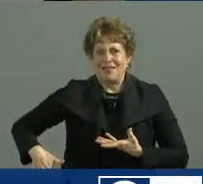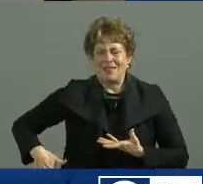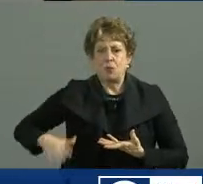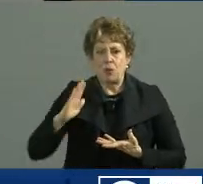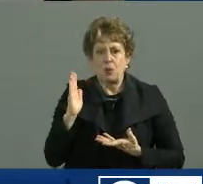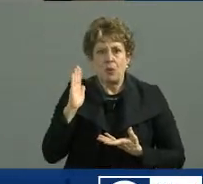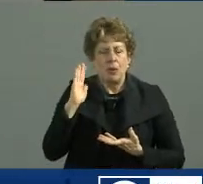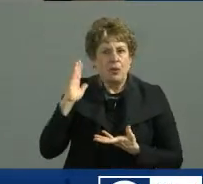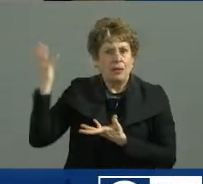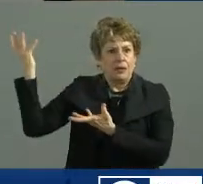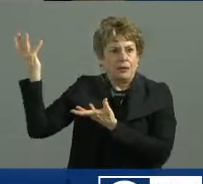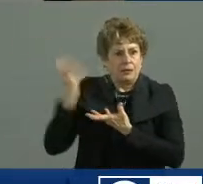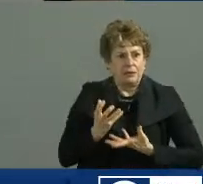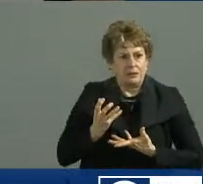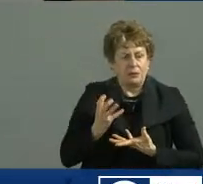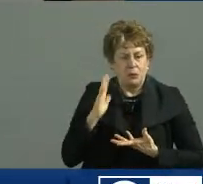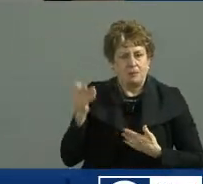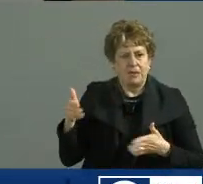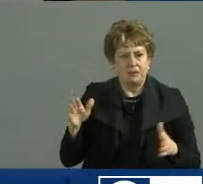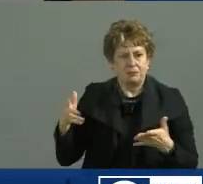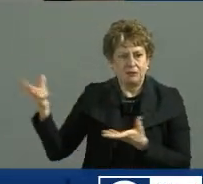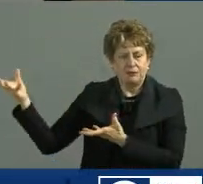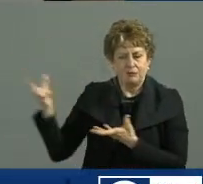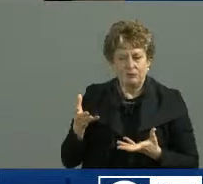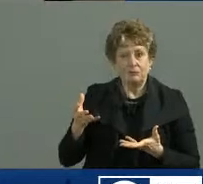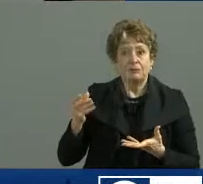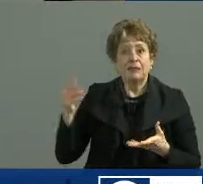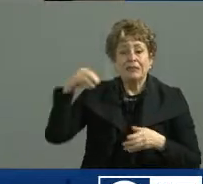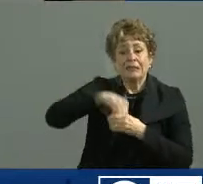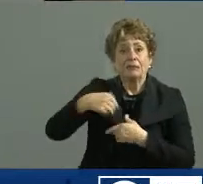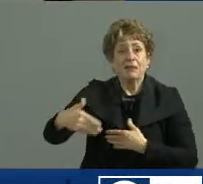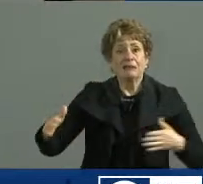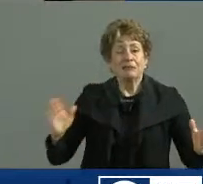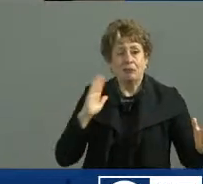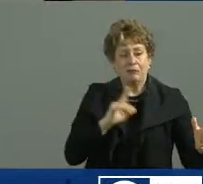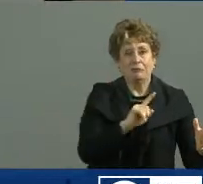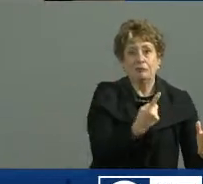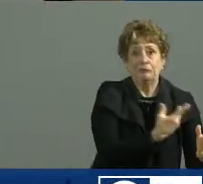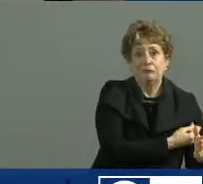of both first and second doses.